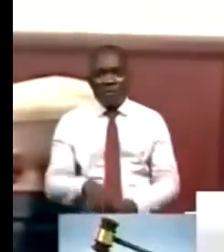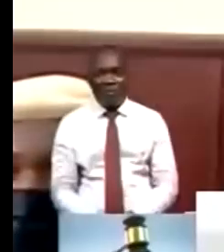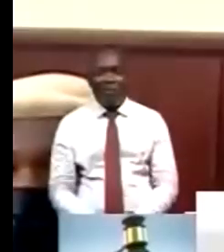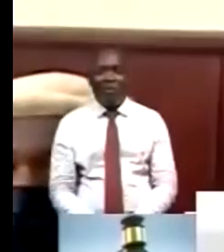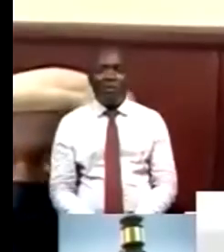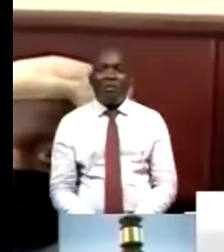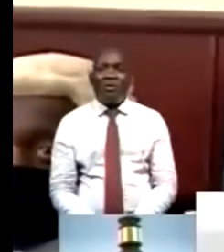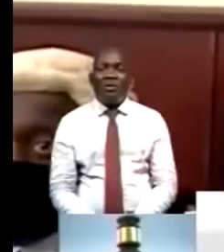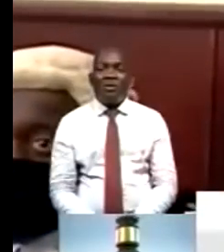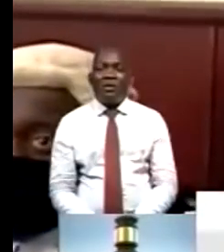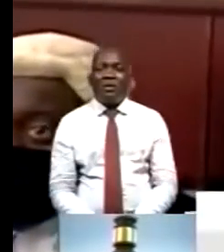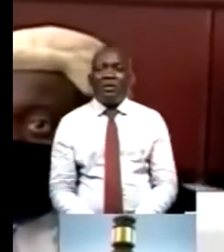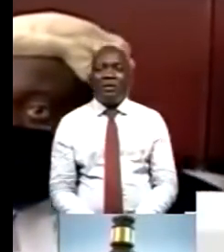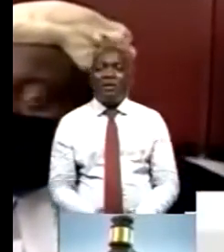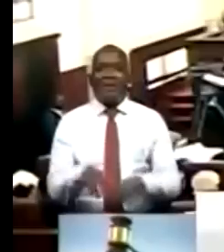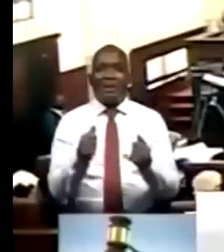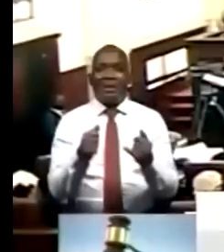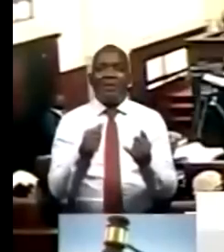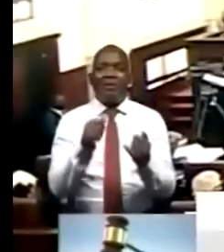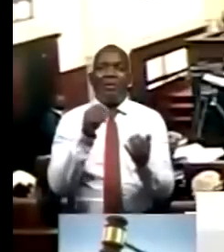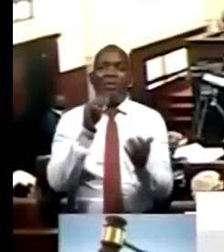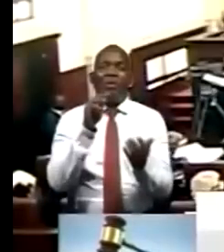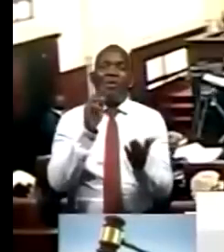Please, Mr. President, representing the petitioner.